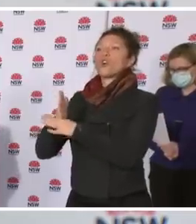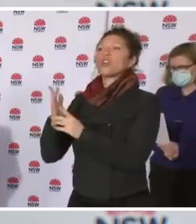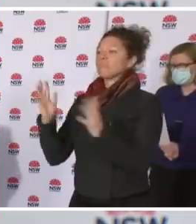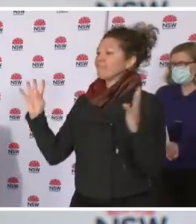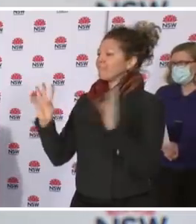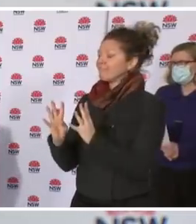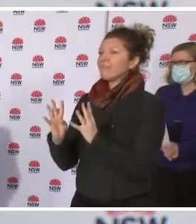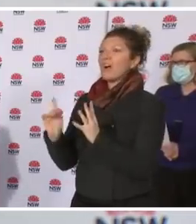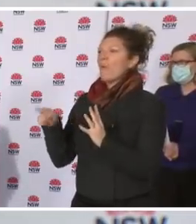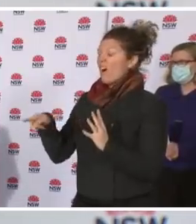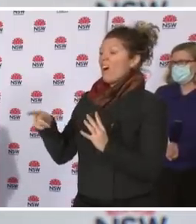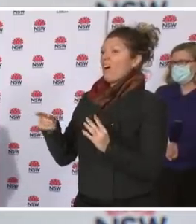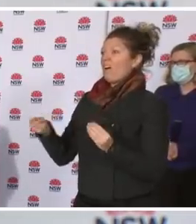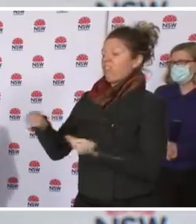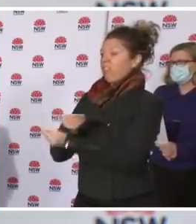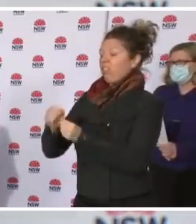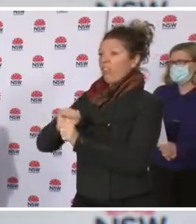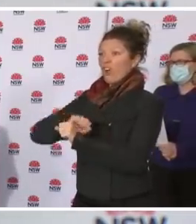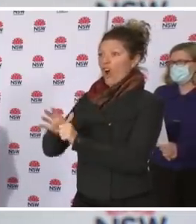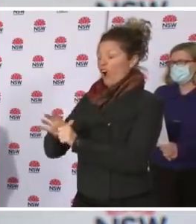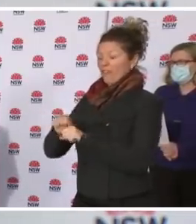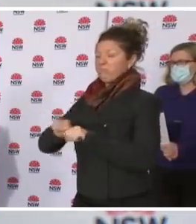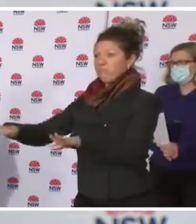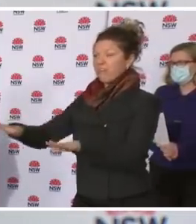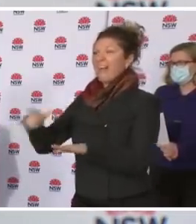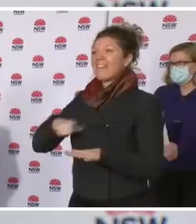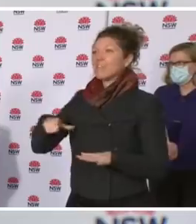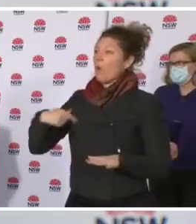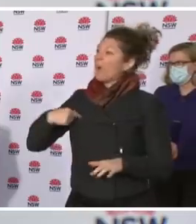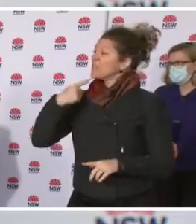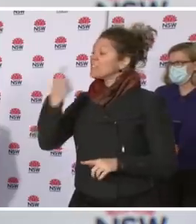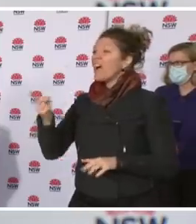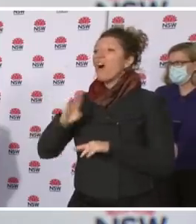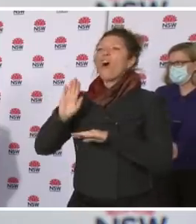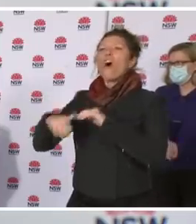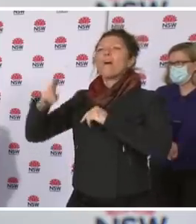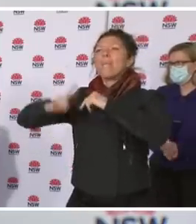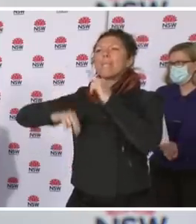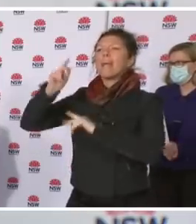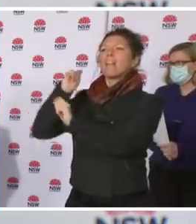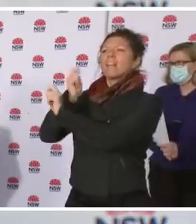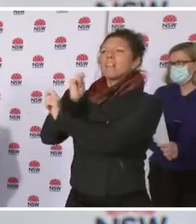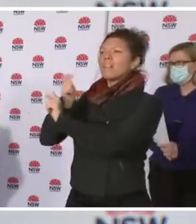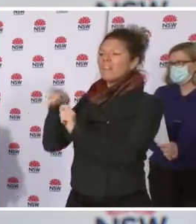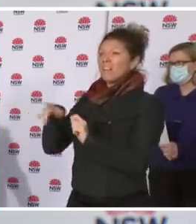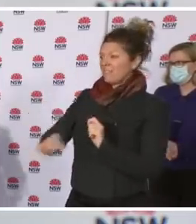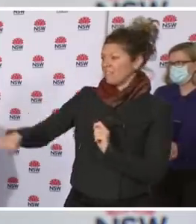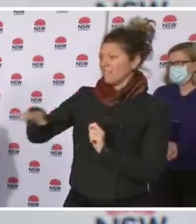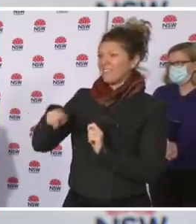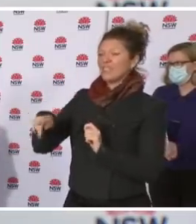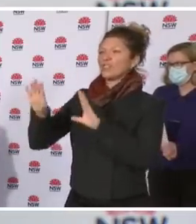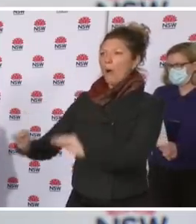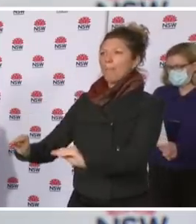tools until July 30, because workplaces unfortunately not only spread the virus to colleagues,